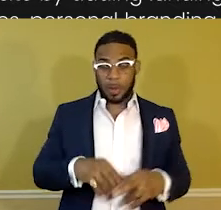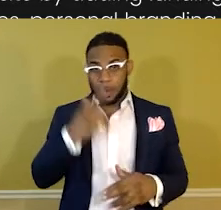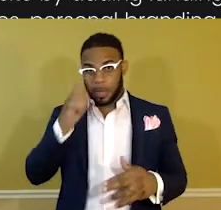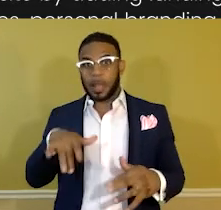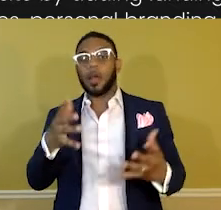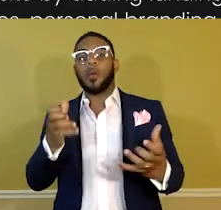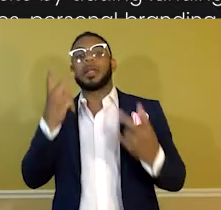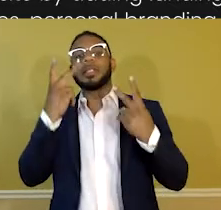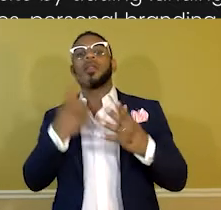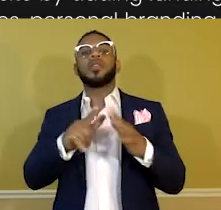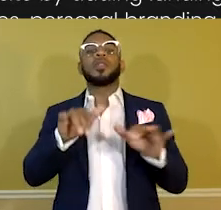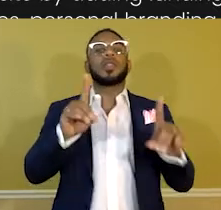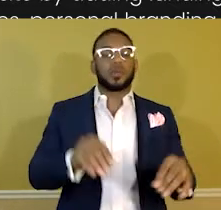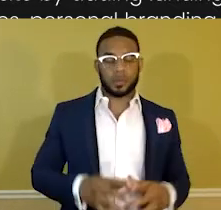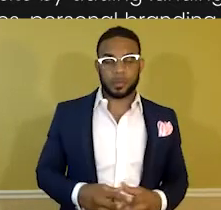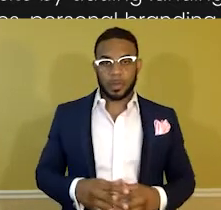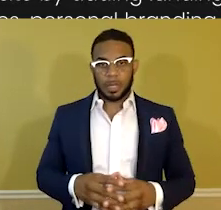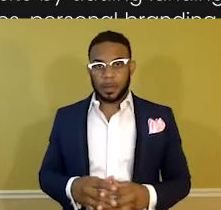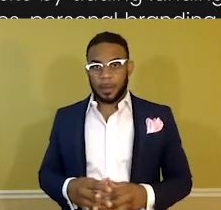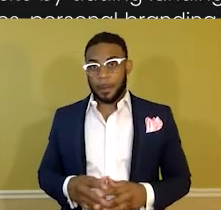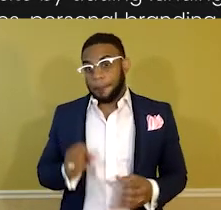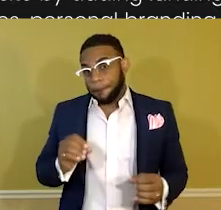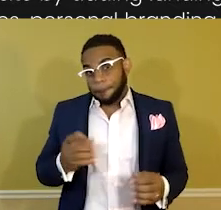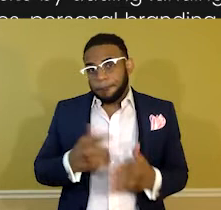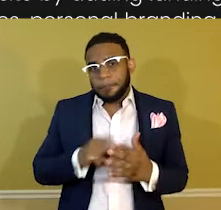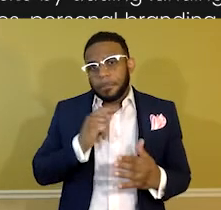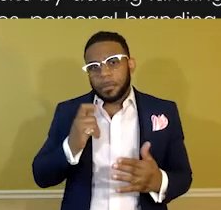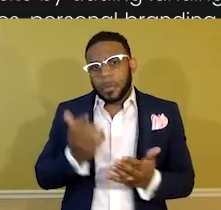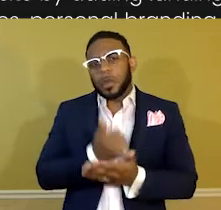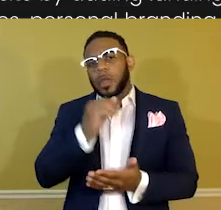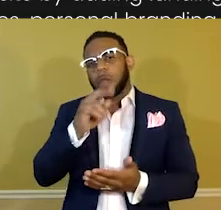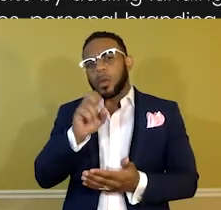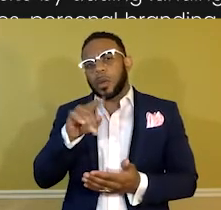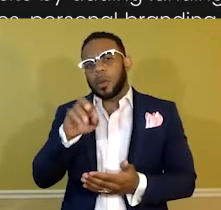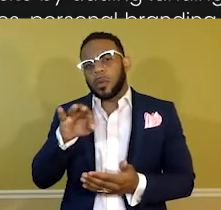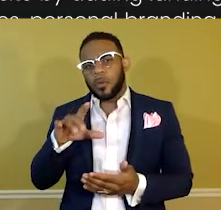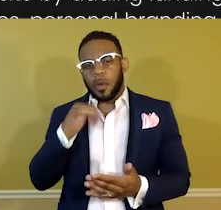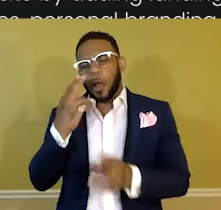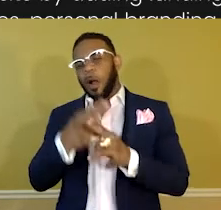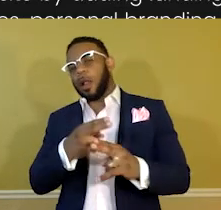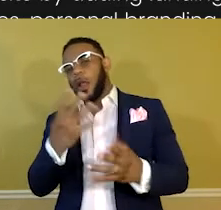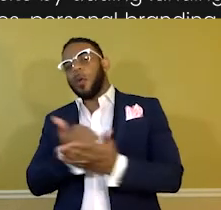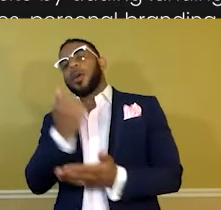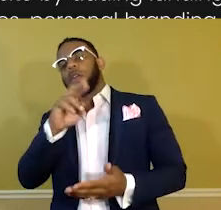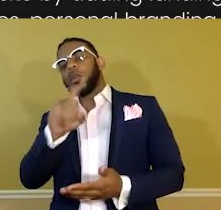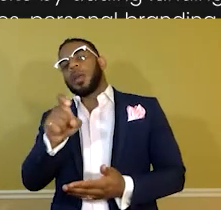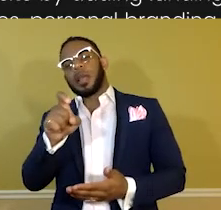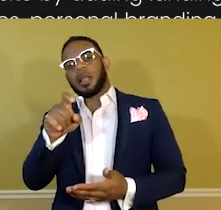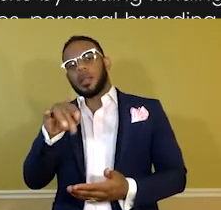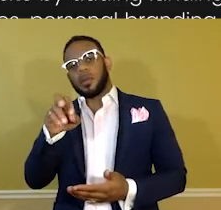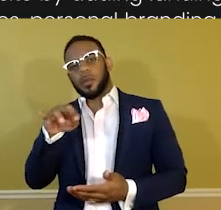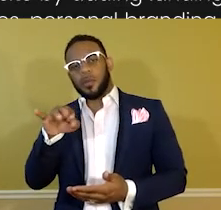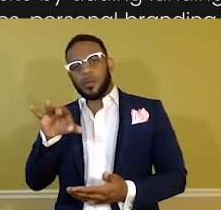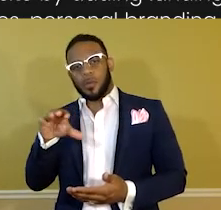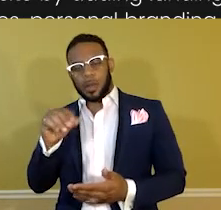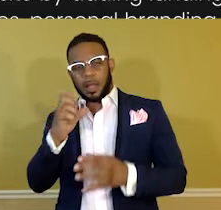because they want to see what you can do. Um, so what is a winning UX portfolio? That's what I call it. A winning UX portfolio is the one that,